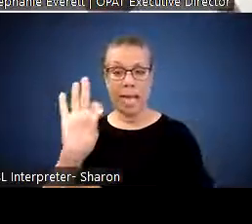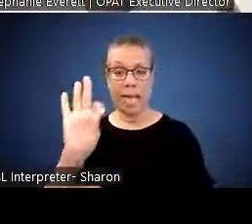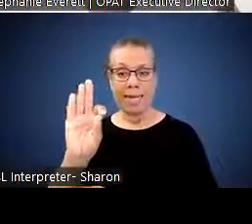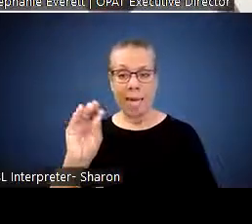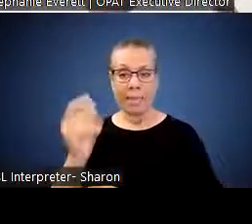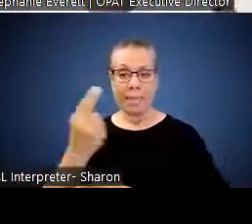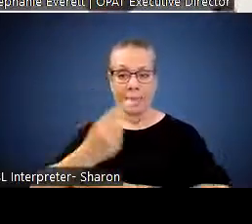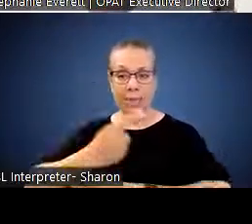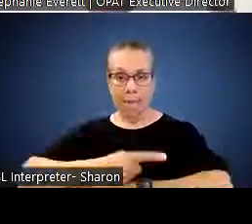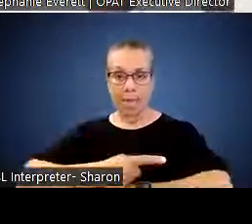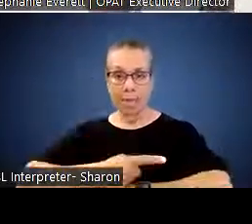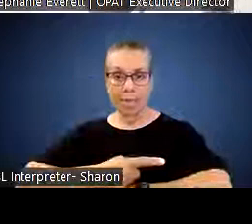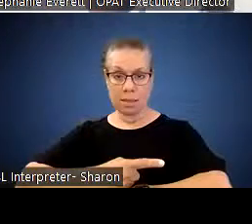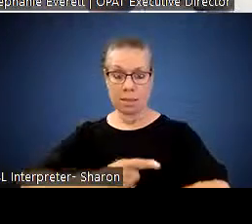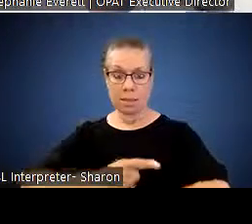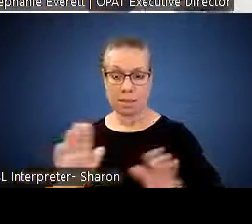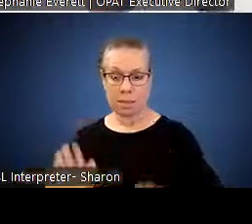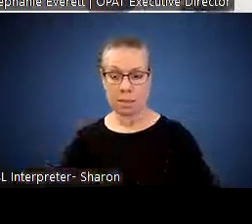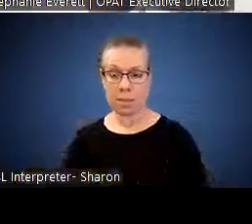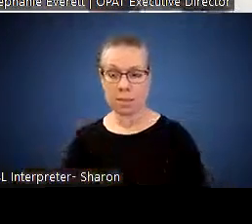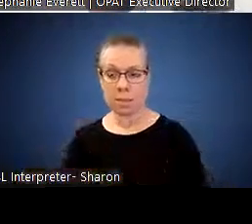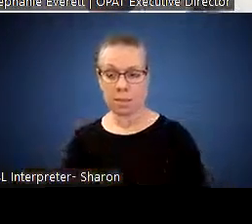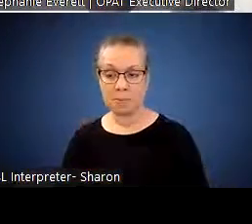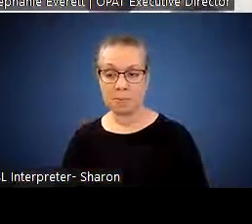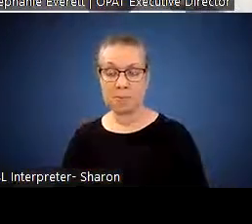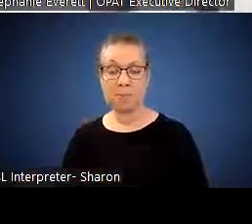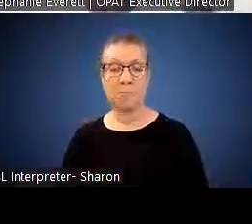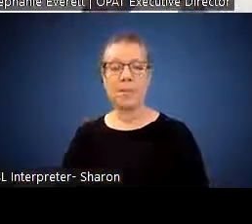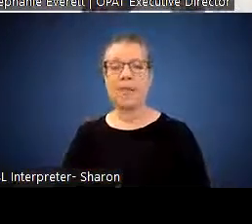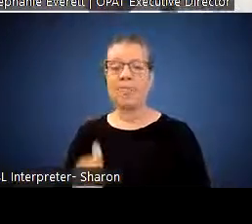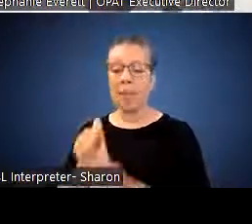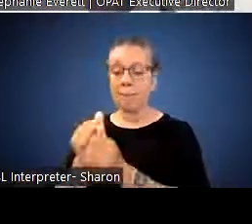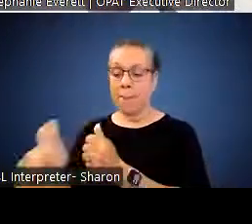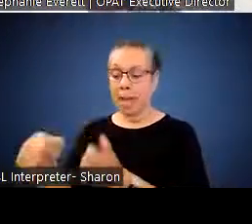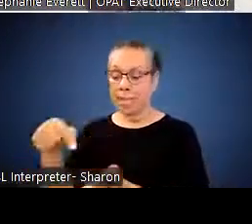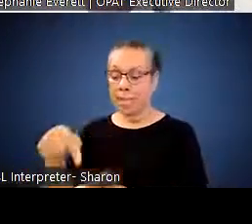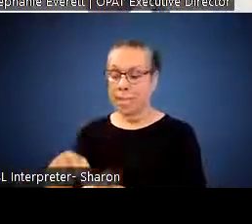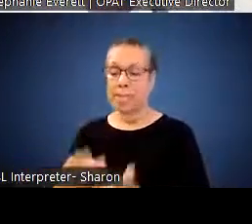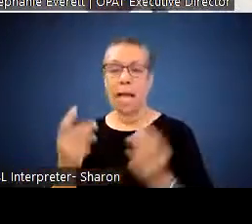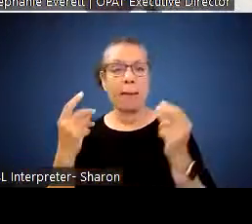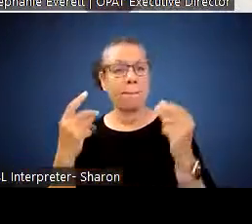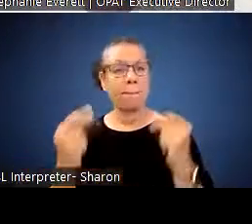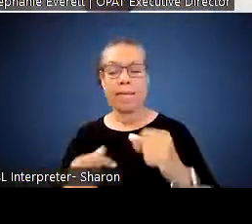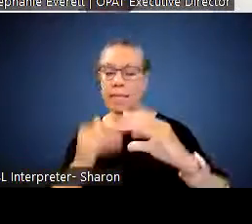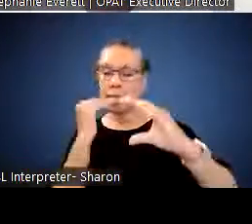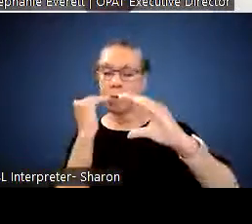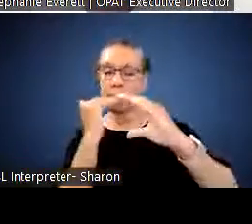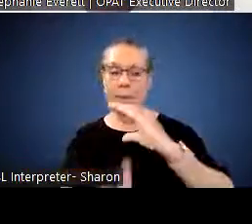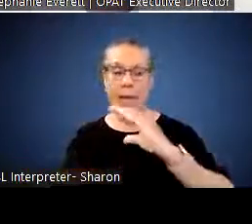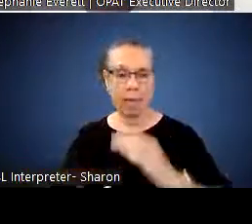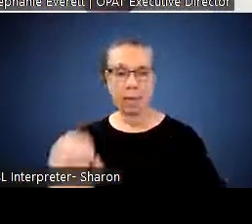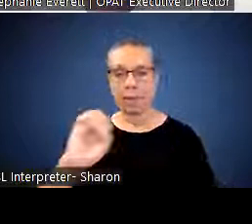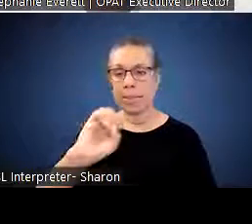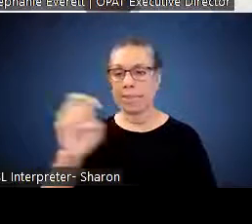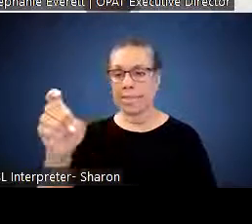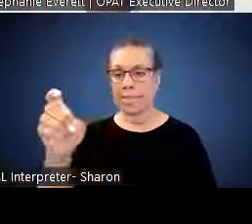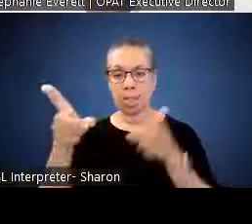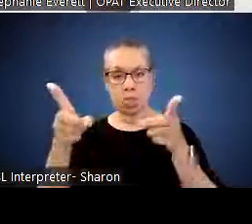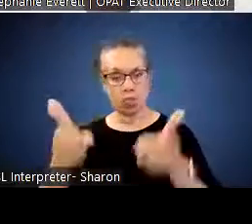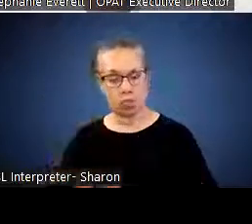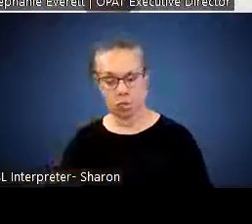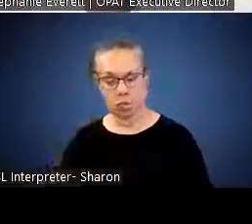90 days. I immediately, after they passed this, sent an email to the executive director about this